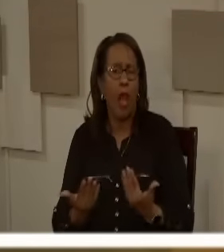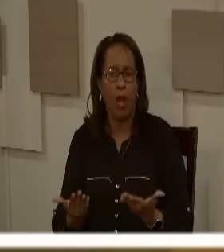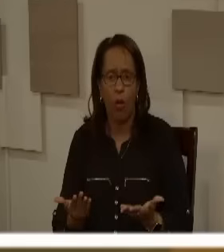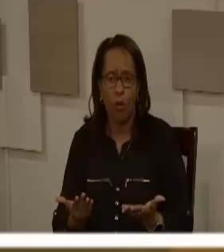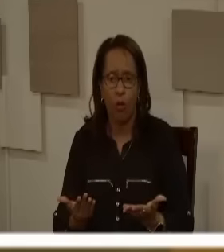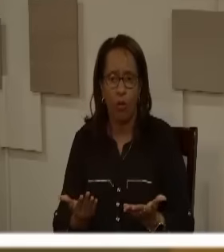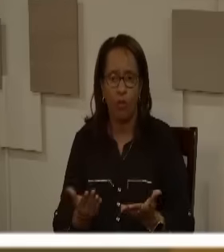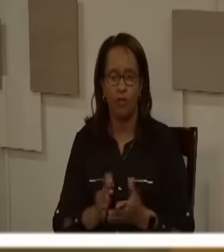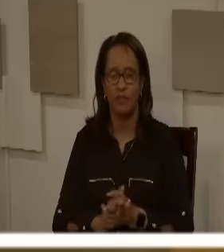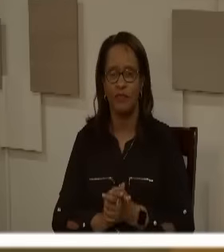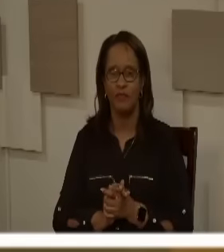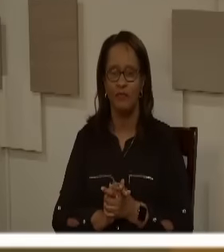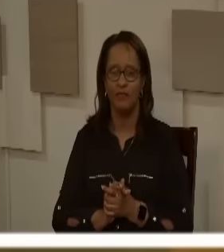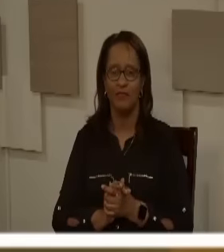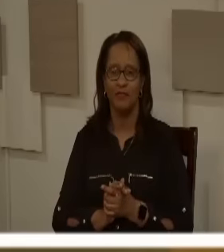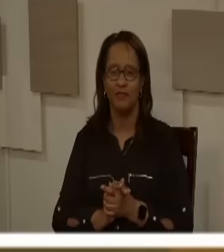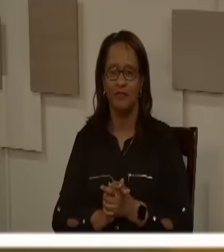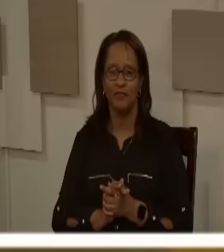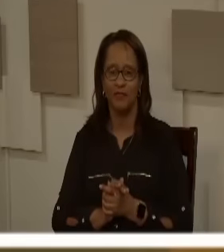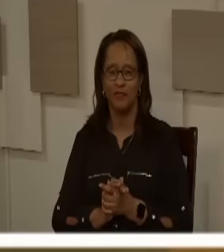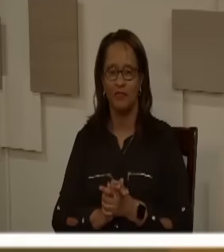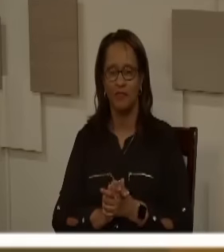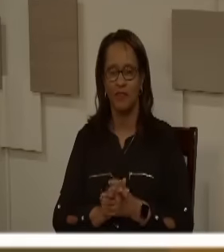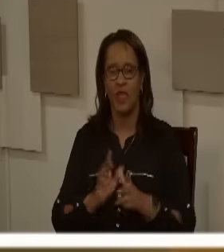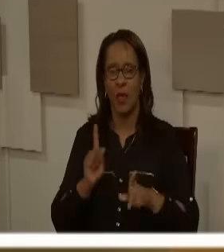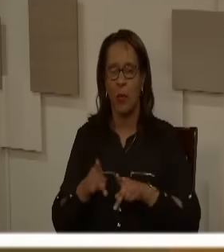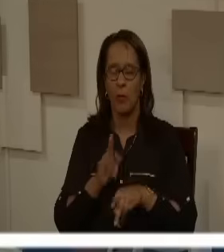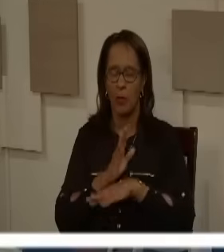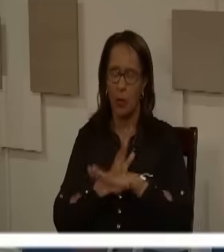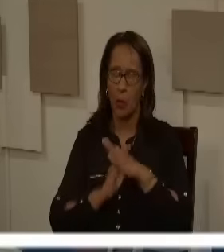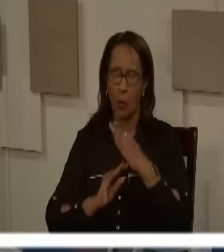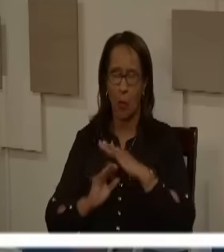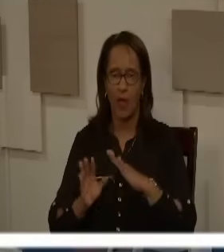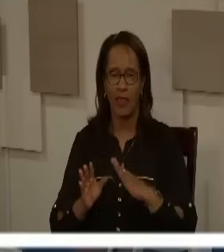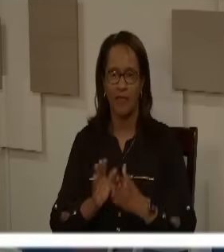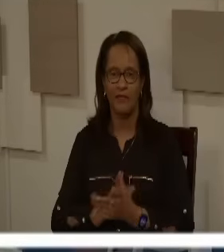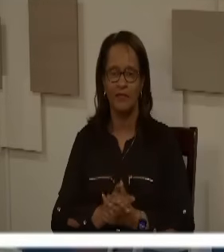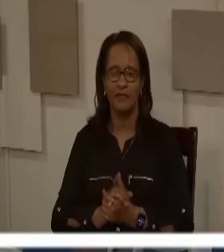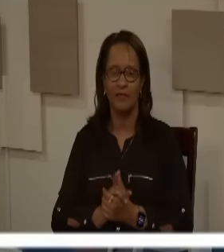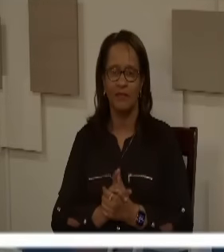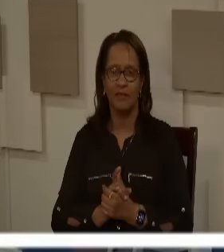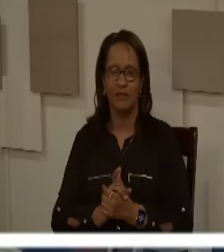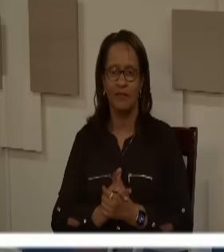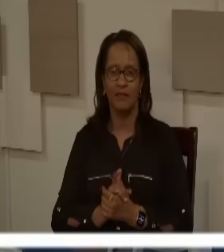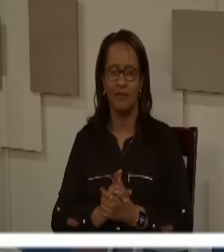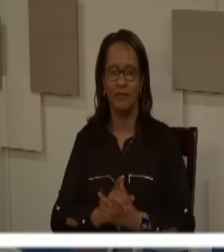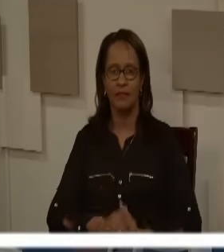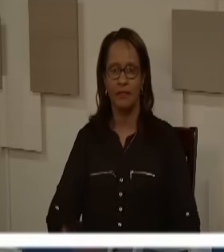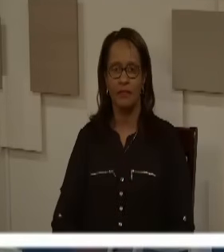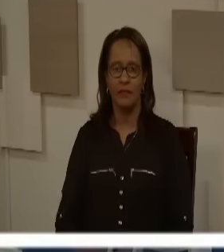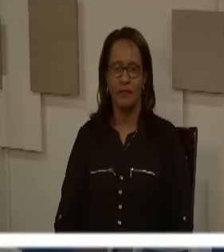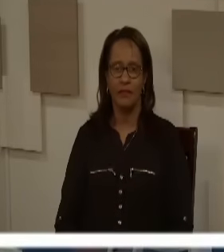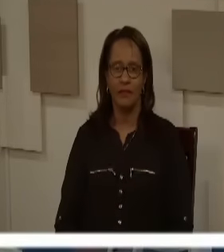Oh, they've gone silent now. Huh? Oh, they've gone silent? Really? Serious?